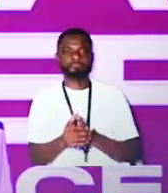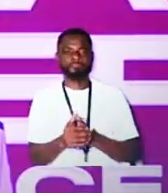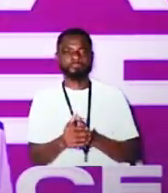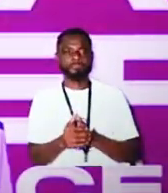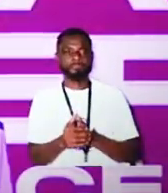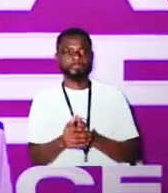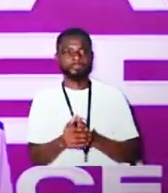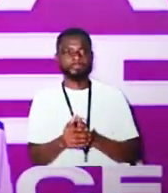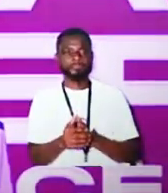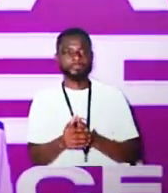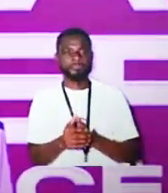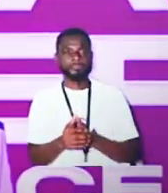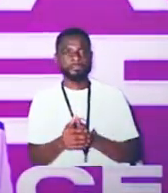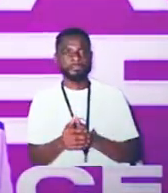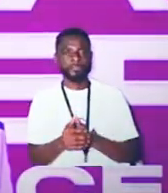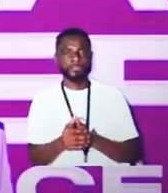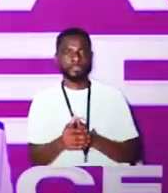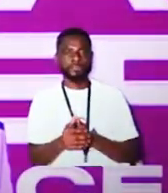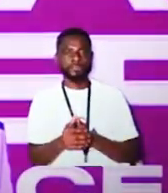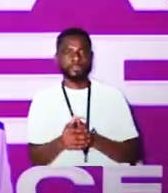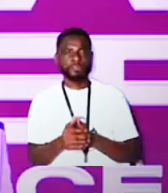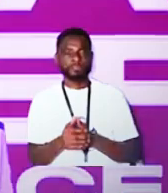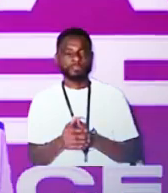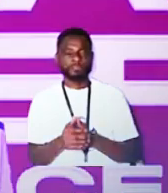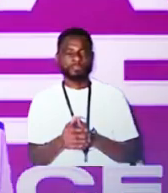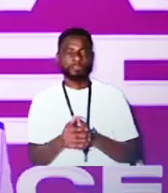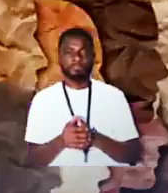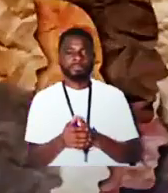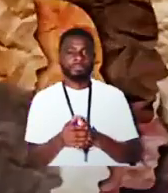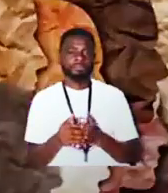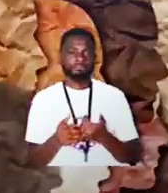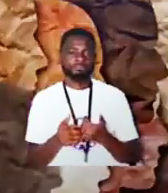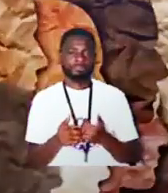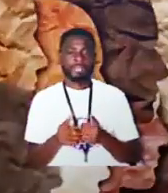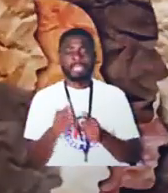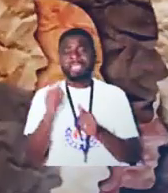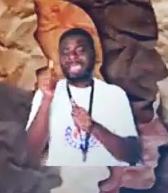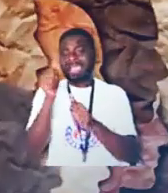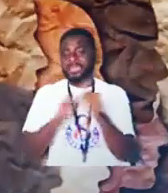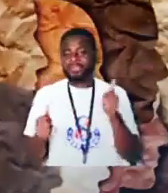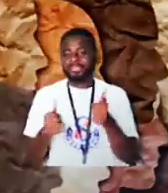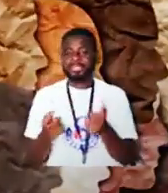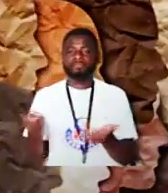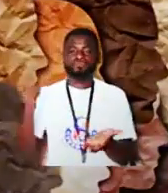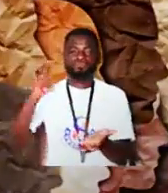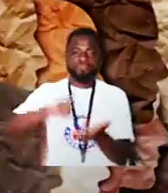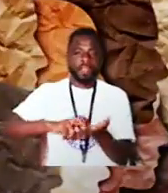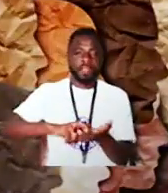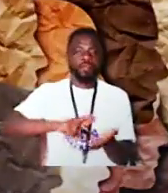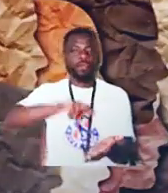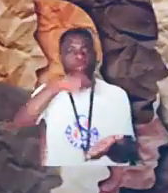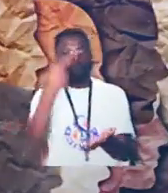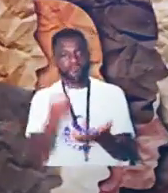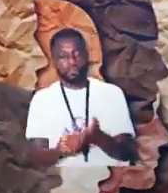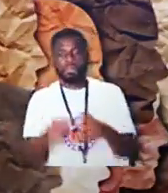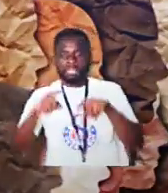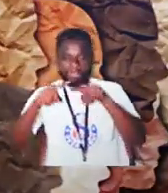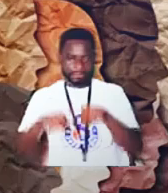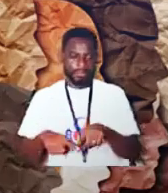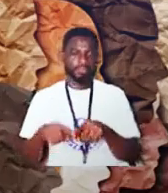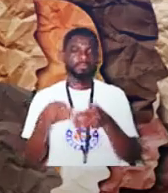that everything rises and falls on the leader. This is a fact.